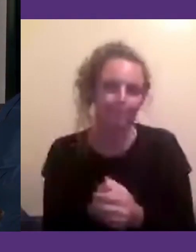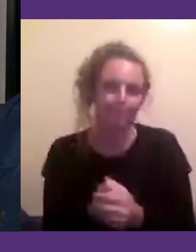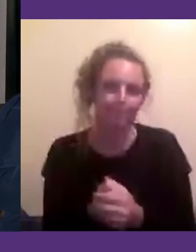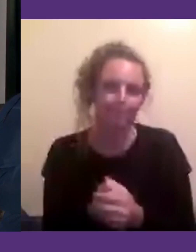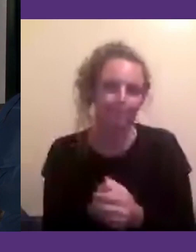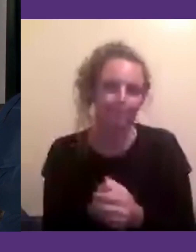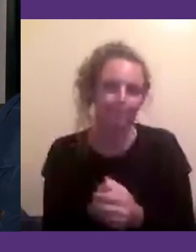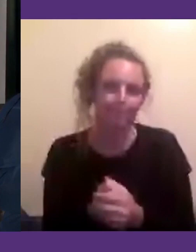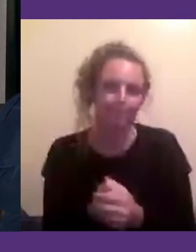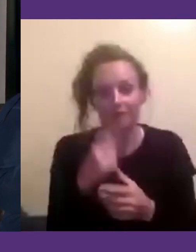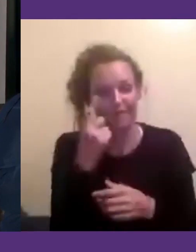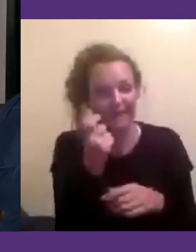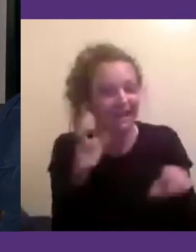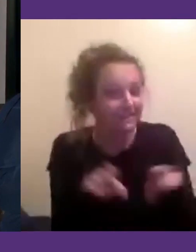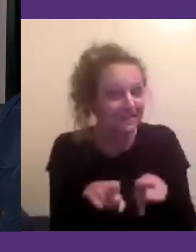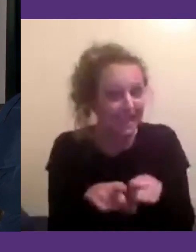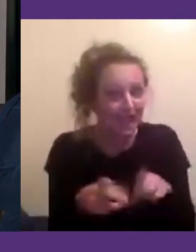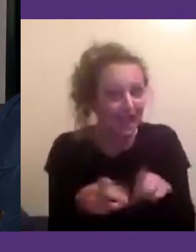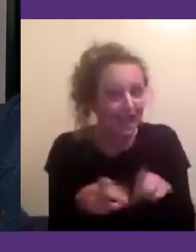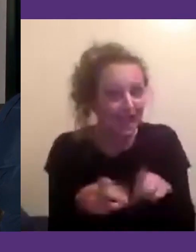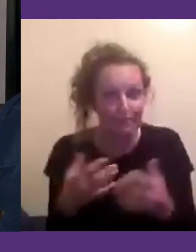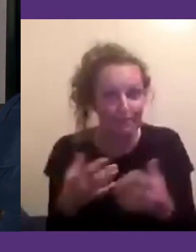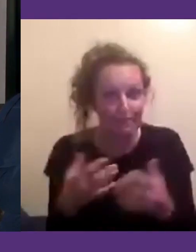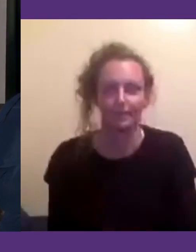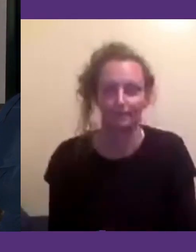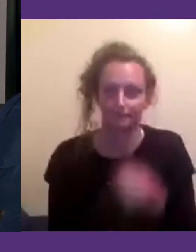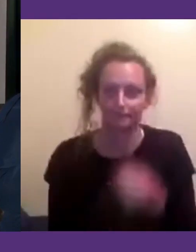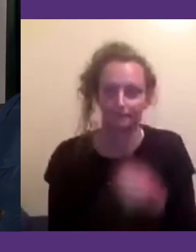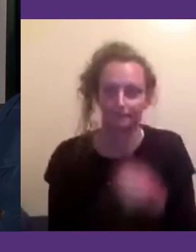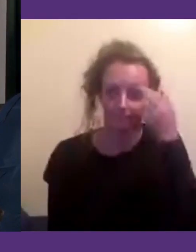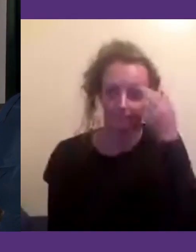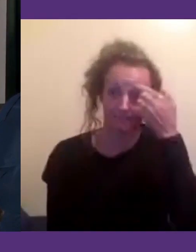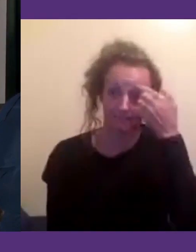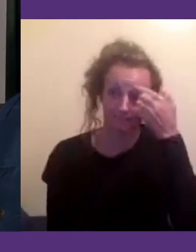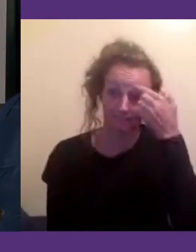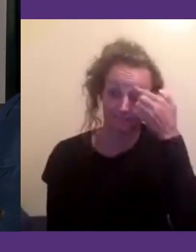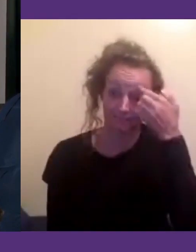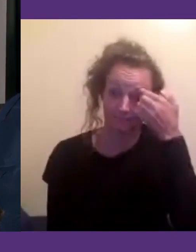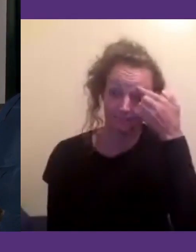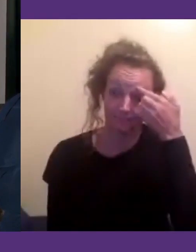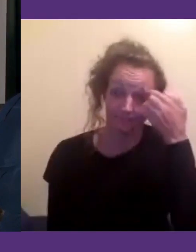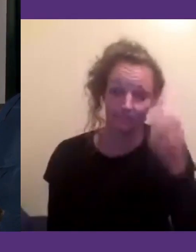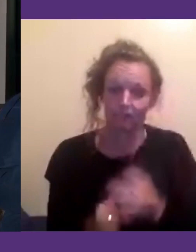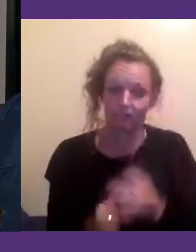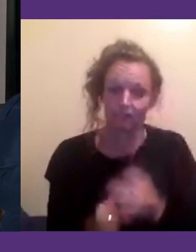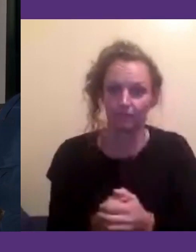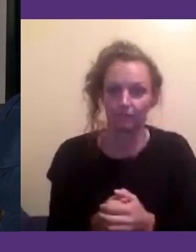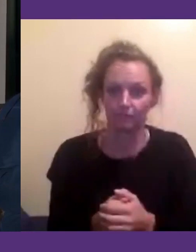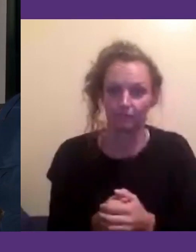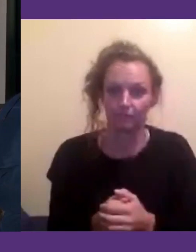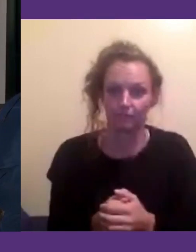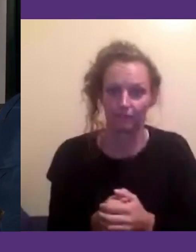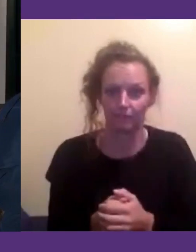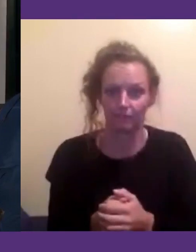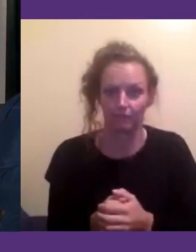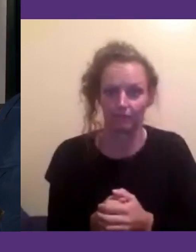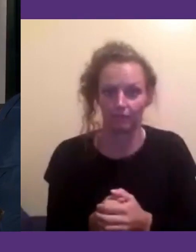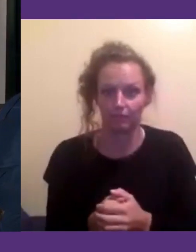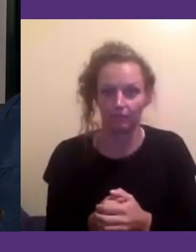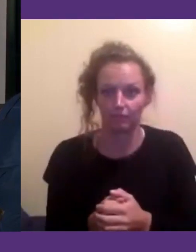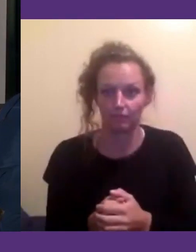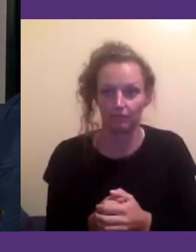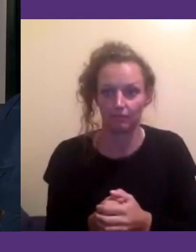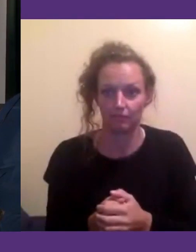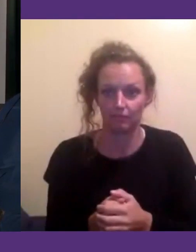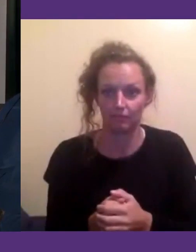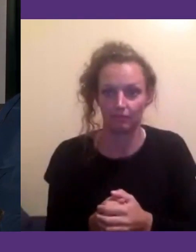guidelines for journalism from 25, 30 years ago are a document that you're going to then type something, essentially. But you're in a completely different realm when you're shifting from